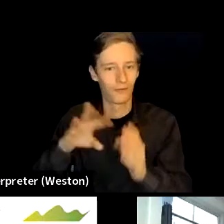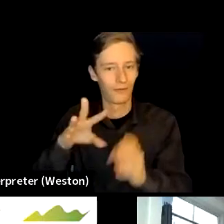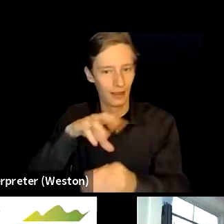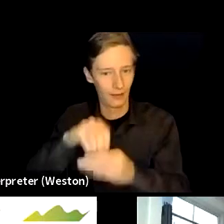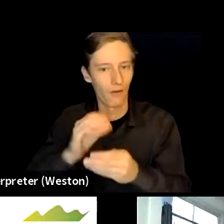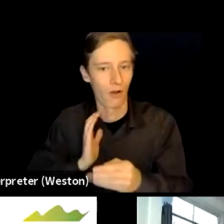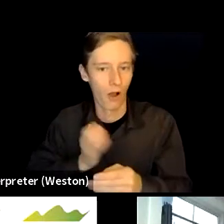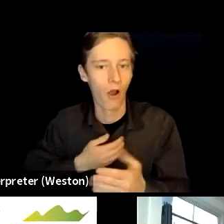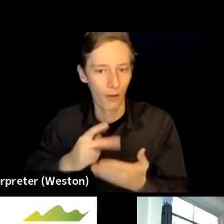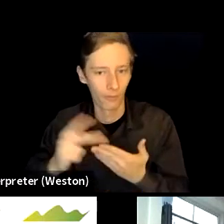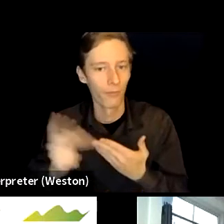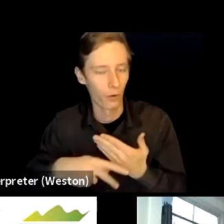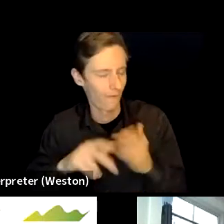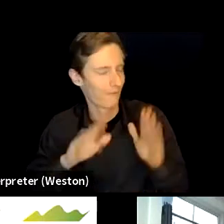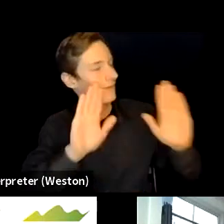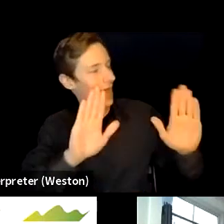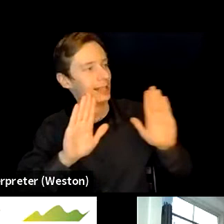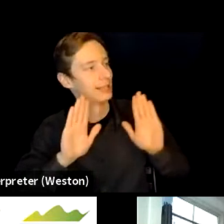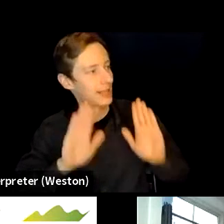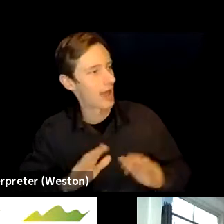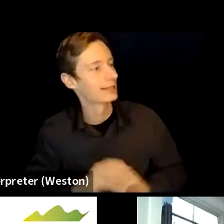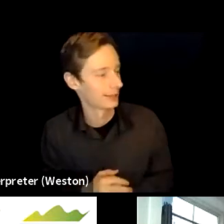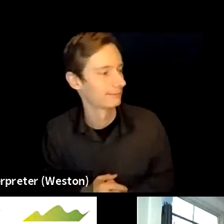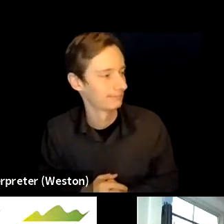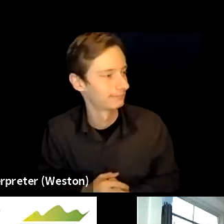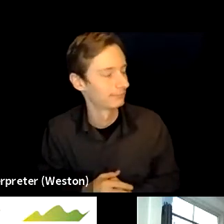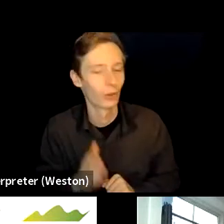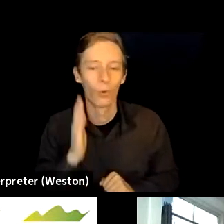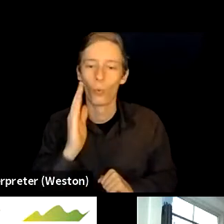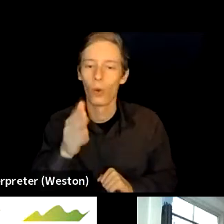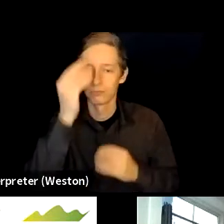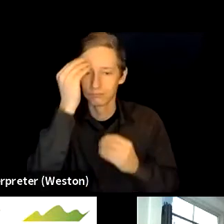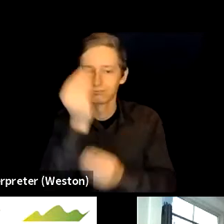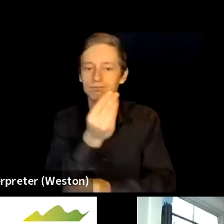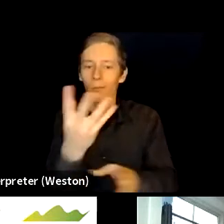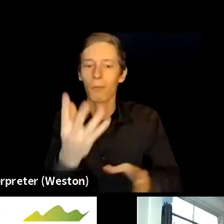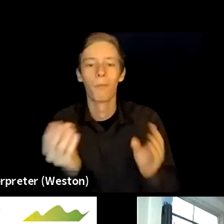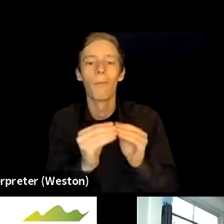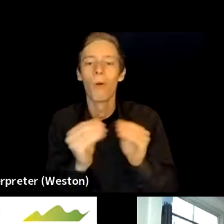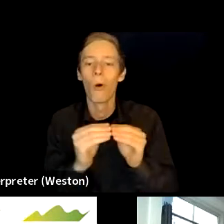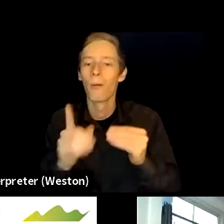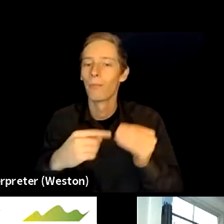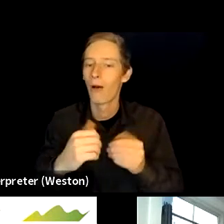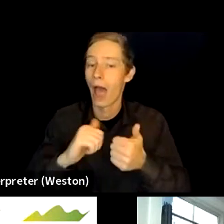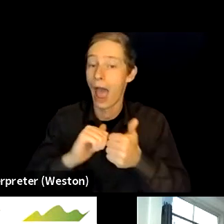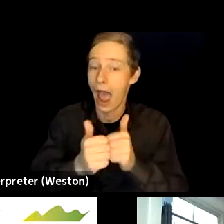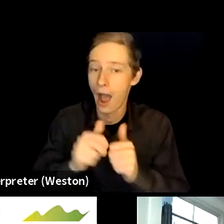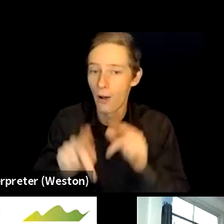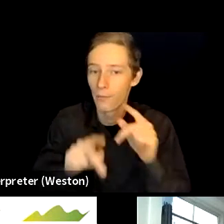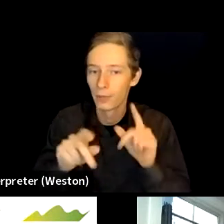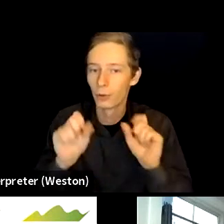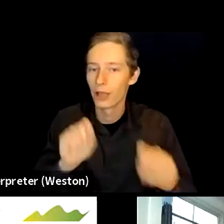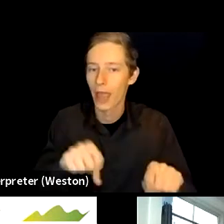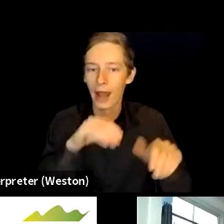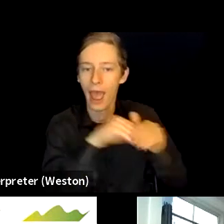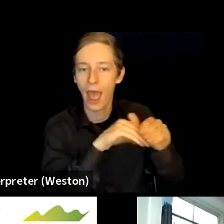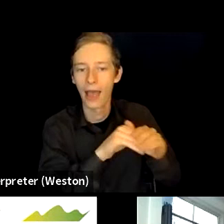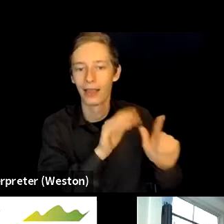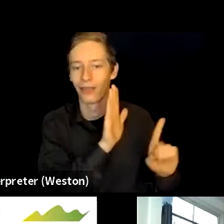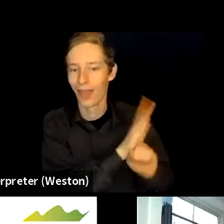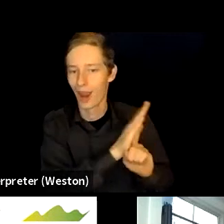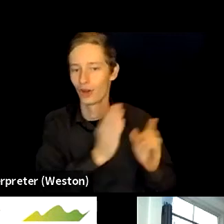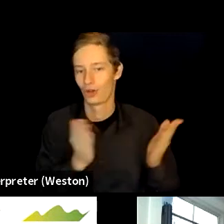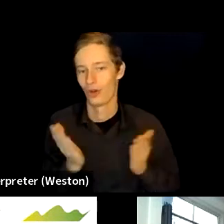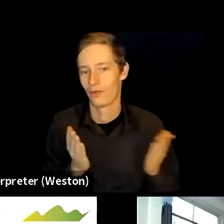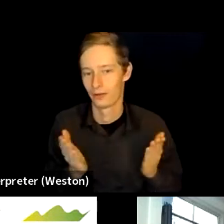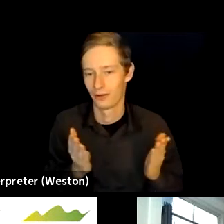That's fantastic. And we'll share more information here in just a minute about how people can access the services of the business continuity team. But